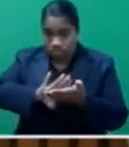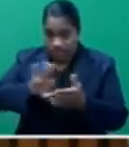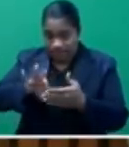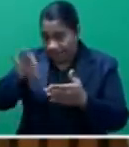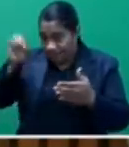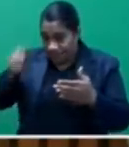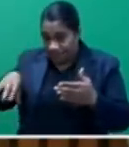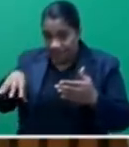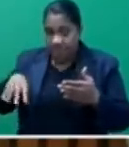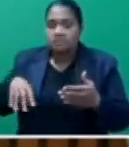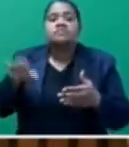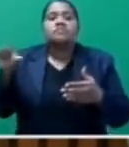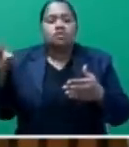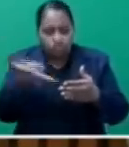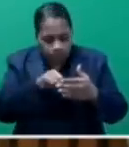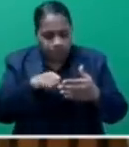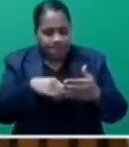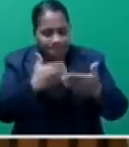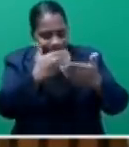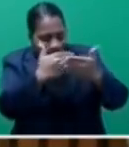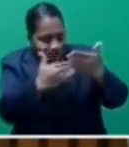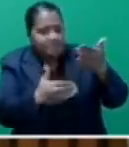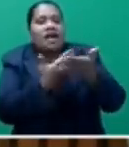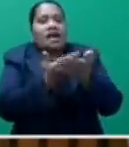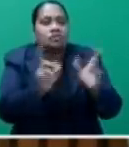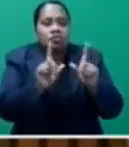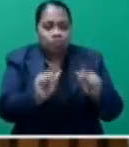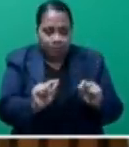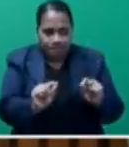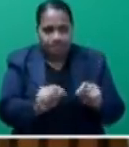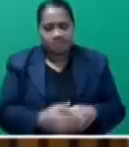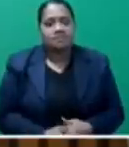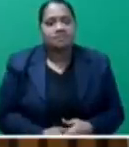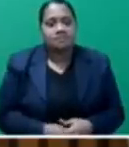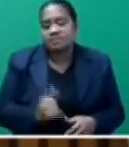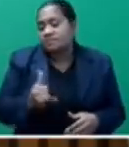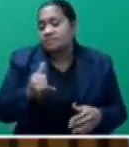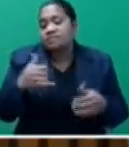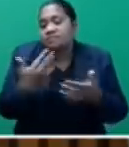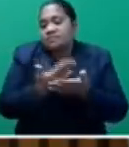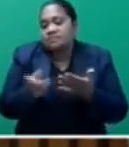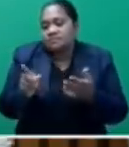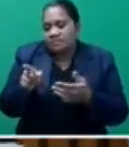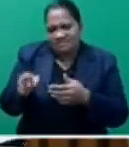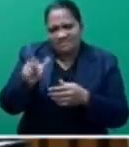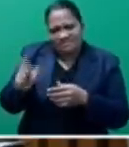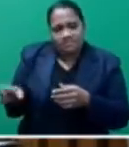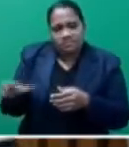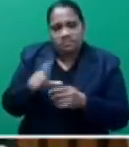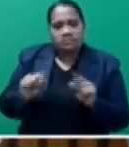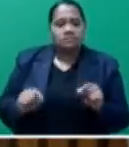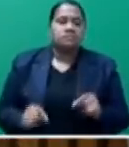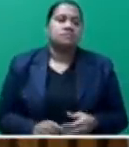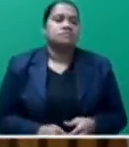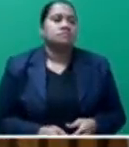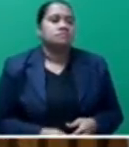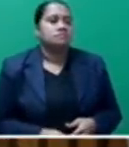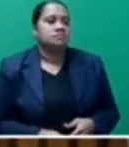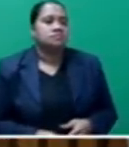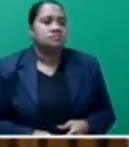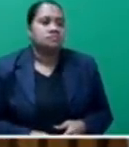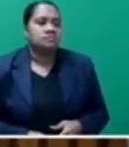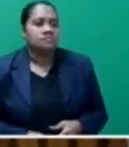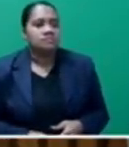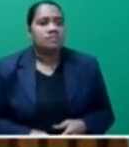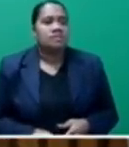a step-by-step description as to how he should do it, or she should do it. Whoever it is the supervisor or registrar. They have to